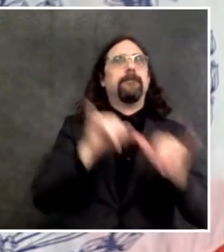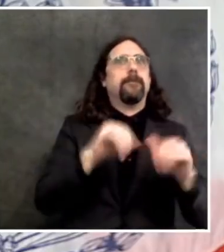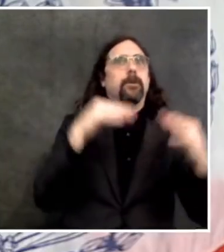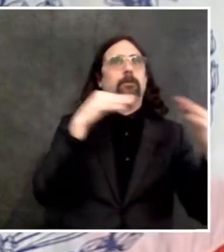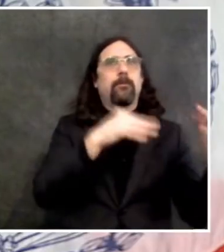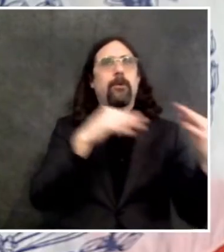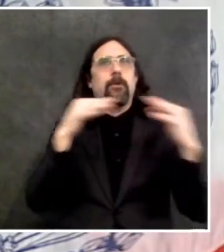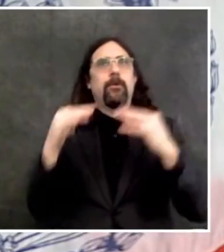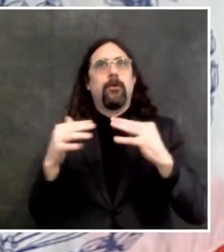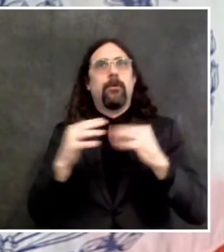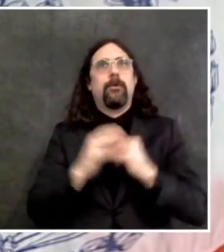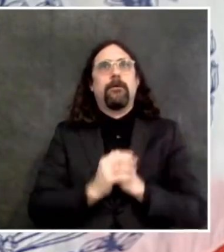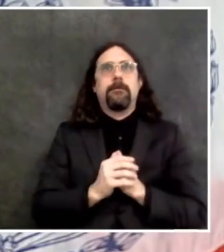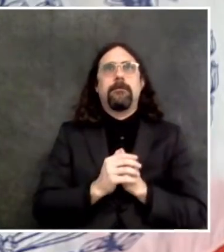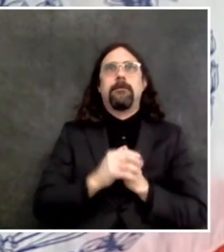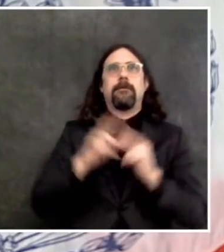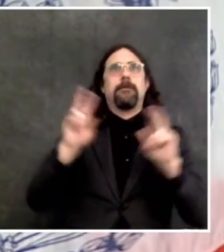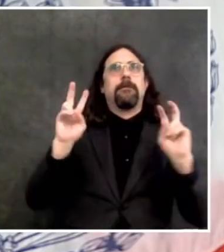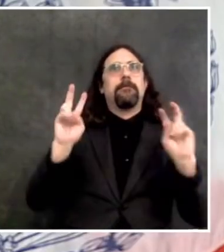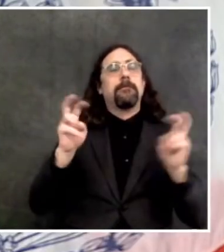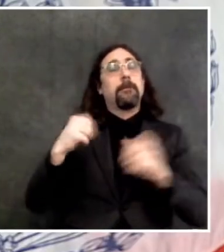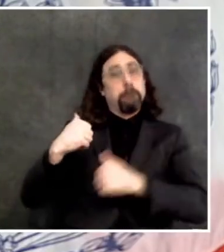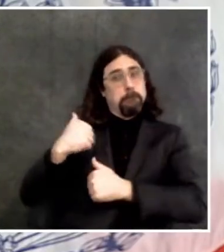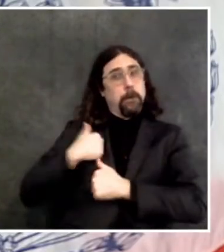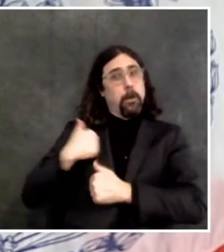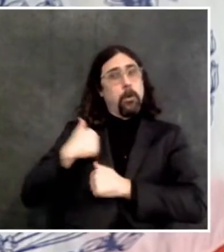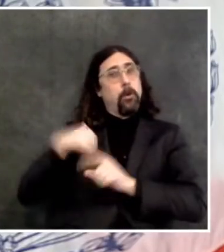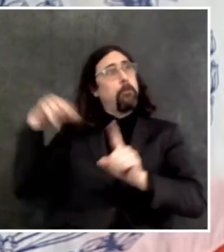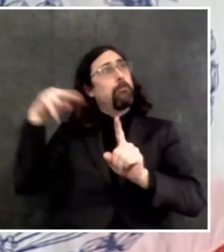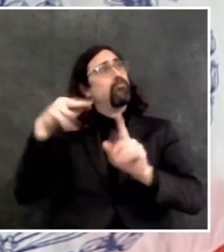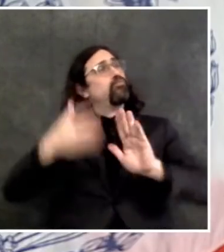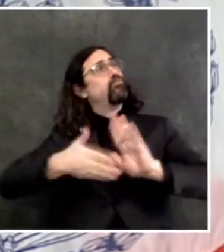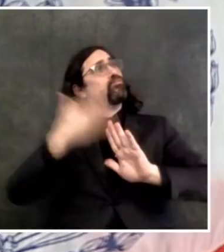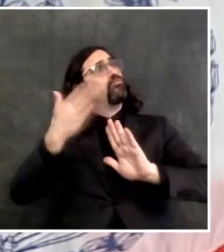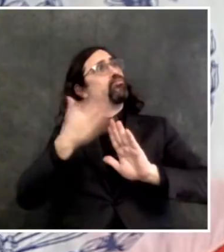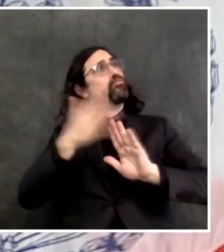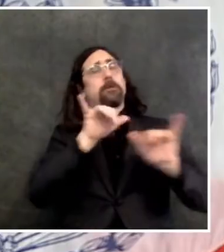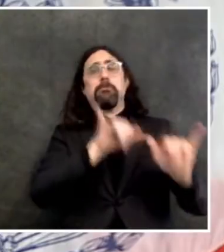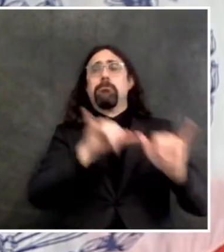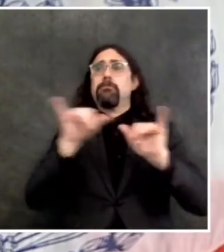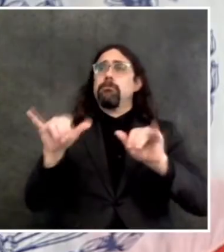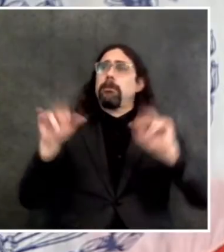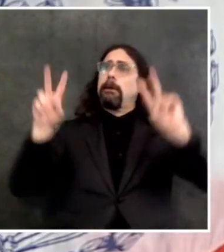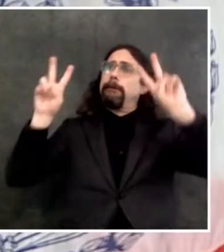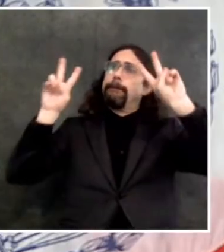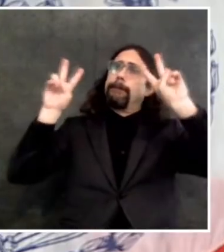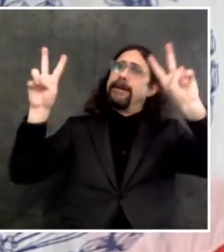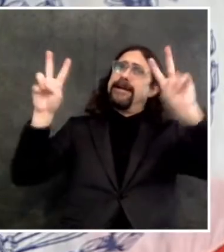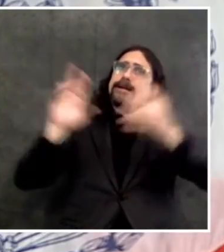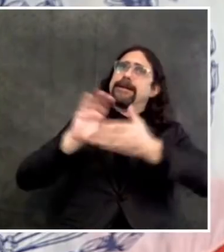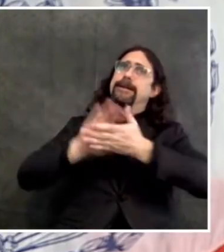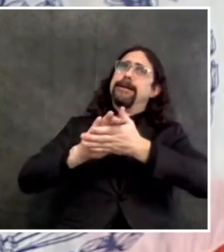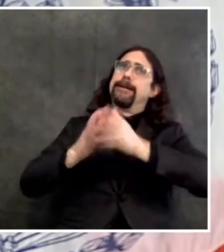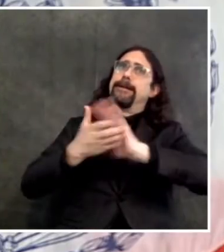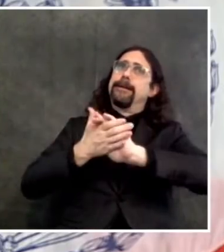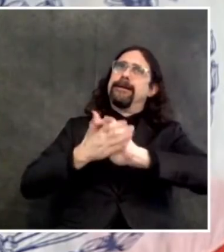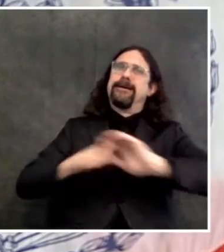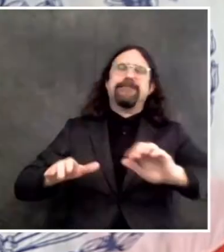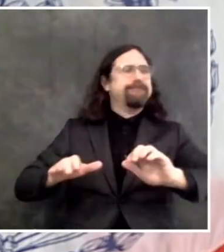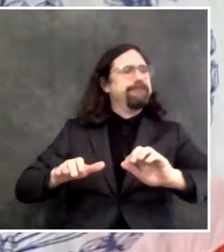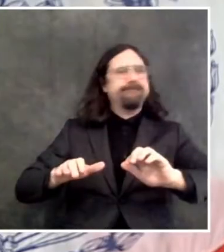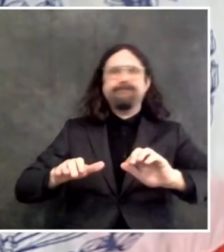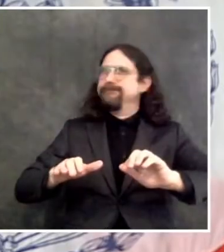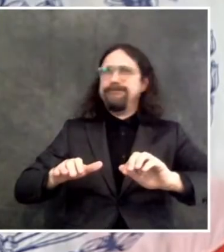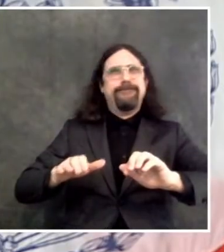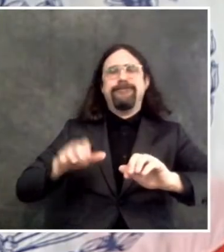EMTs and paramedics from all over the nation. It didn't feel like business as usual. It felt like we were in a war and people were coming to save us. We